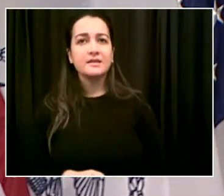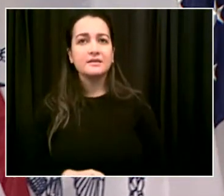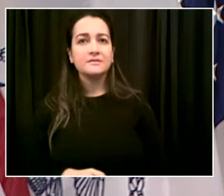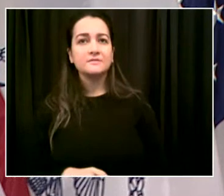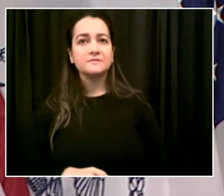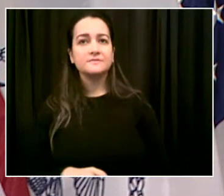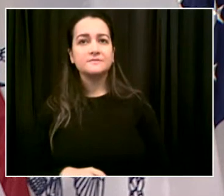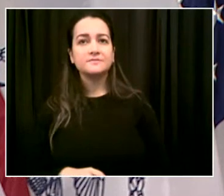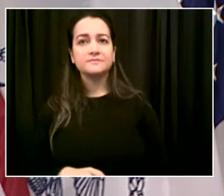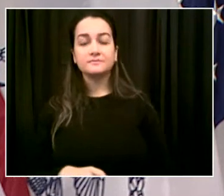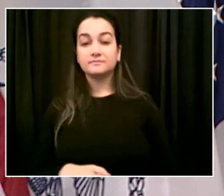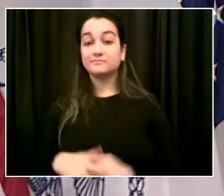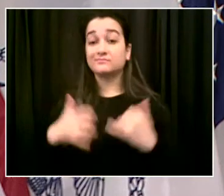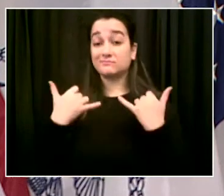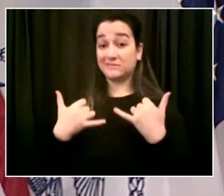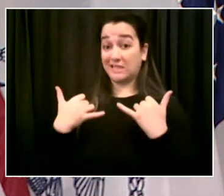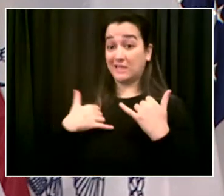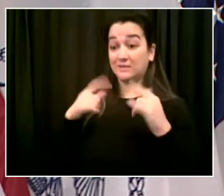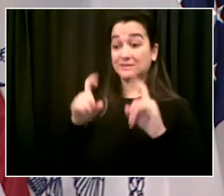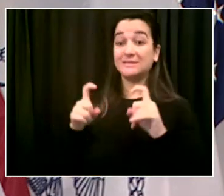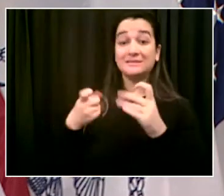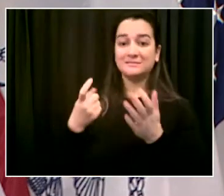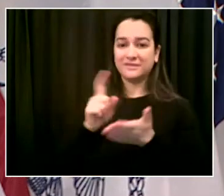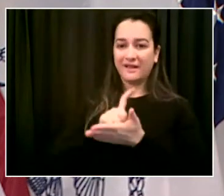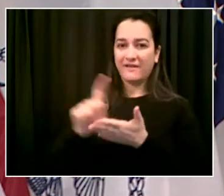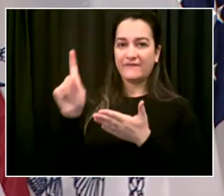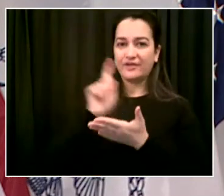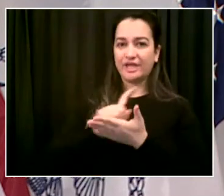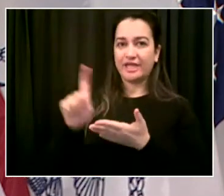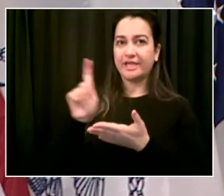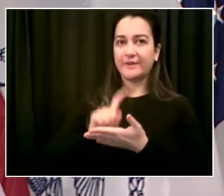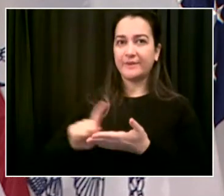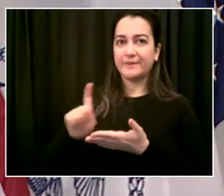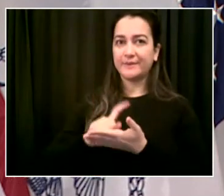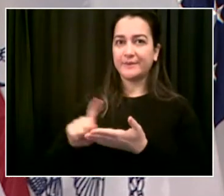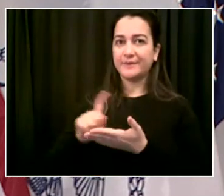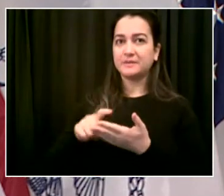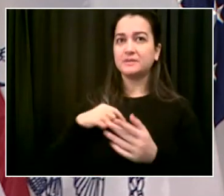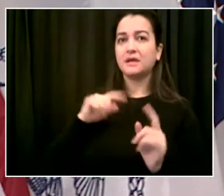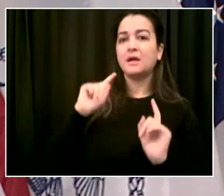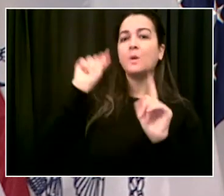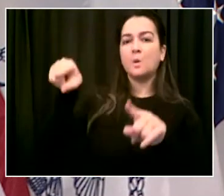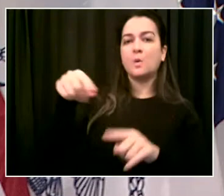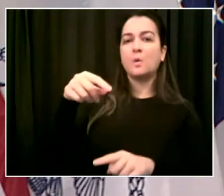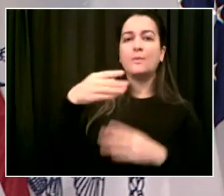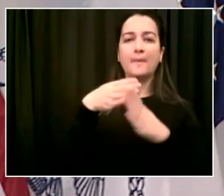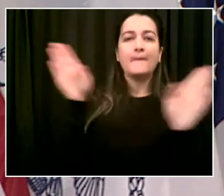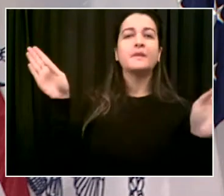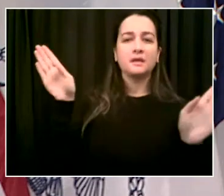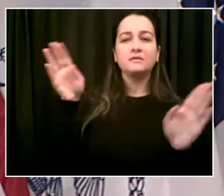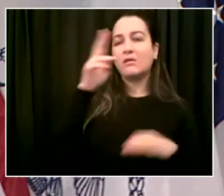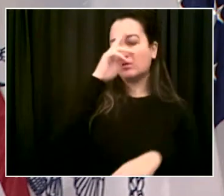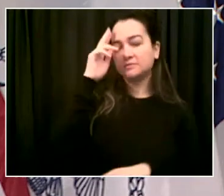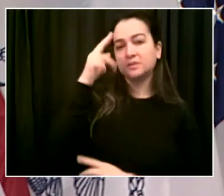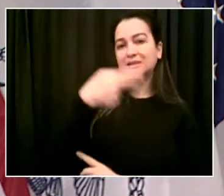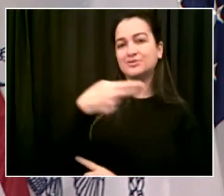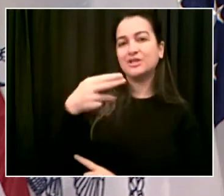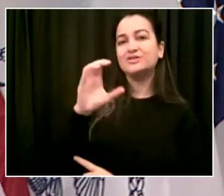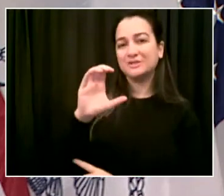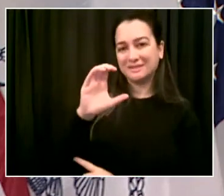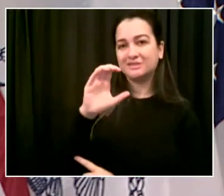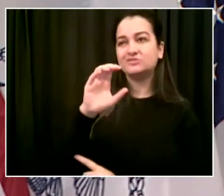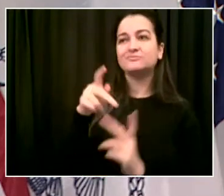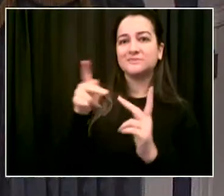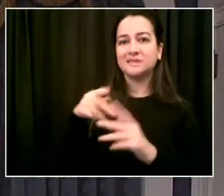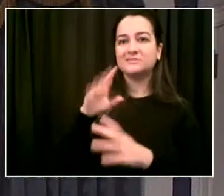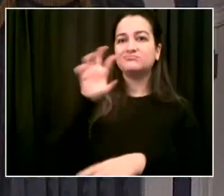basis. Got tested over the weekend, came back negative, I'm happy to say, and I'll be continuing to do that. Go